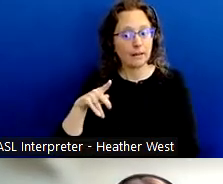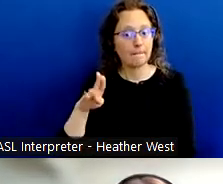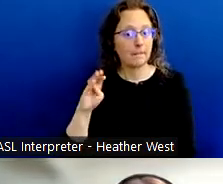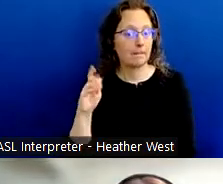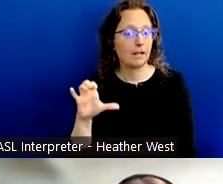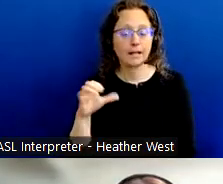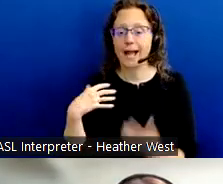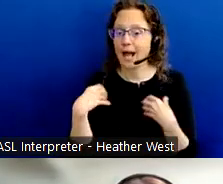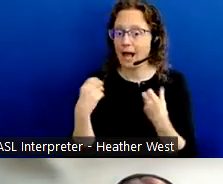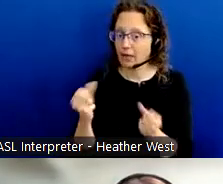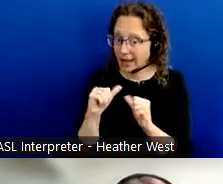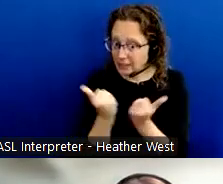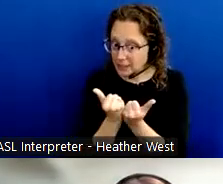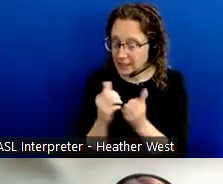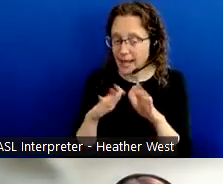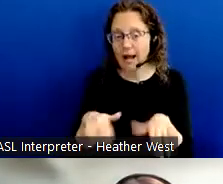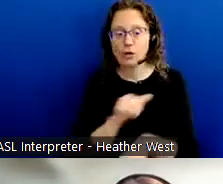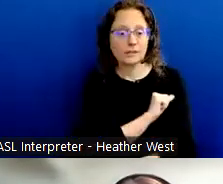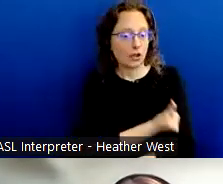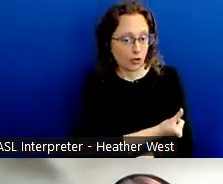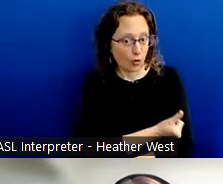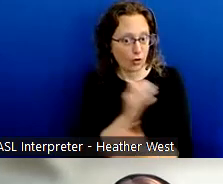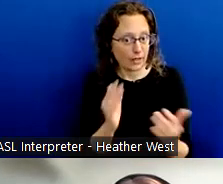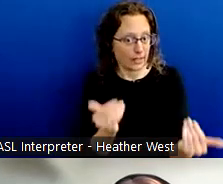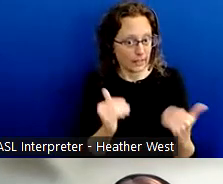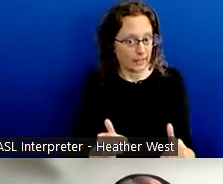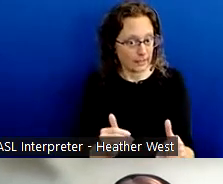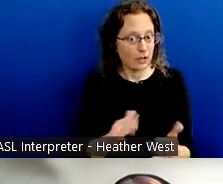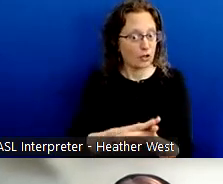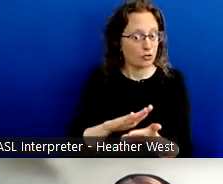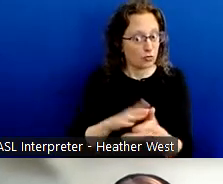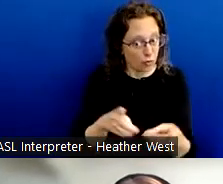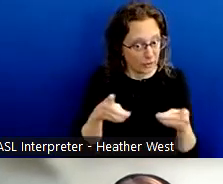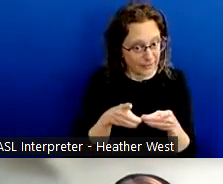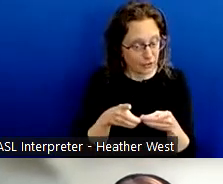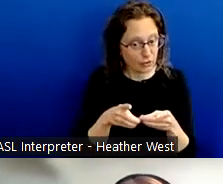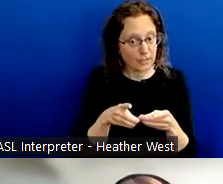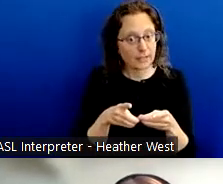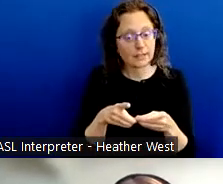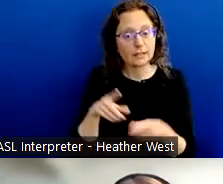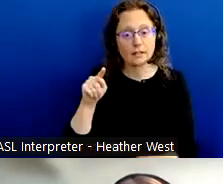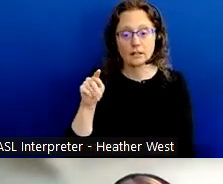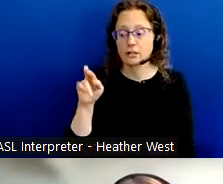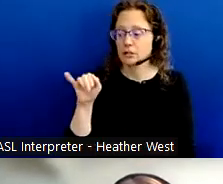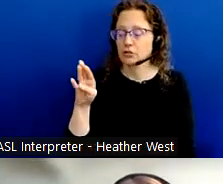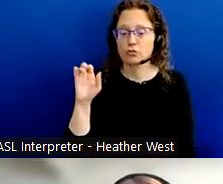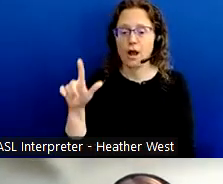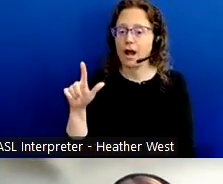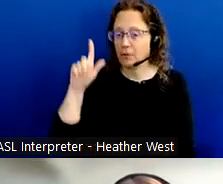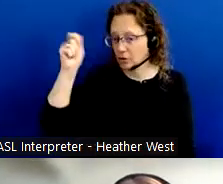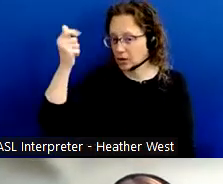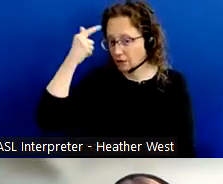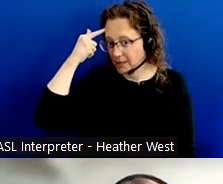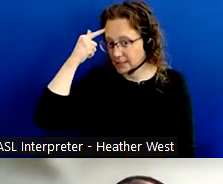housing authorities, special districts, school districts, and tribal governments.